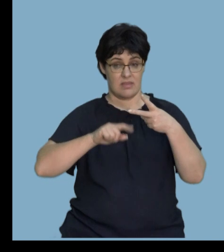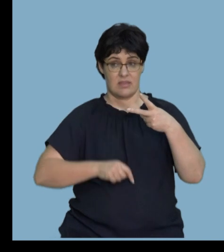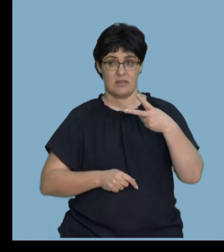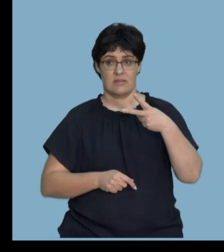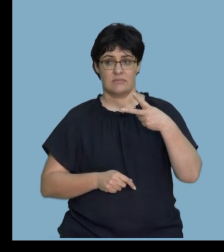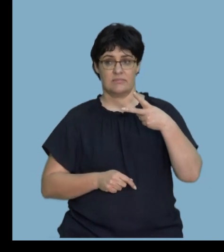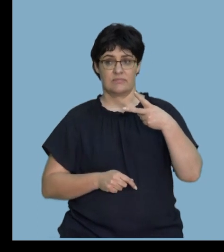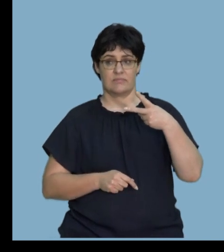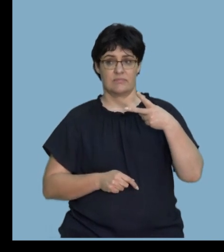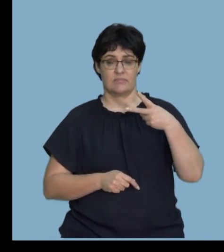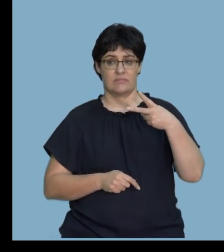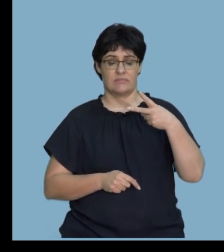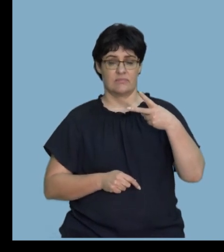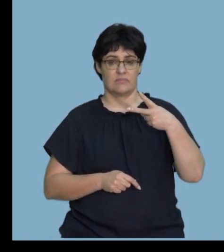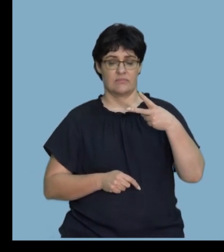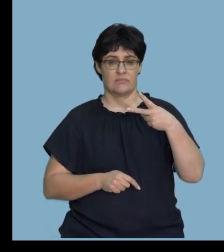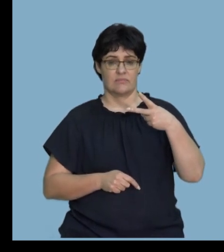right?